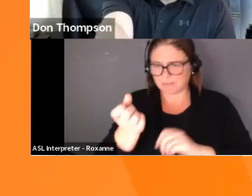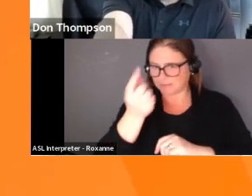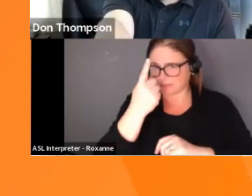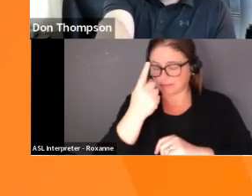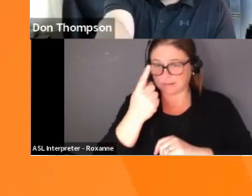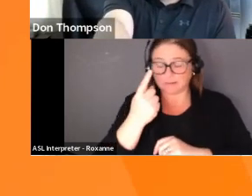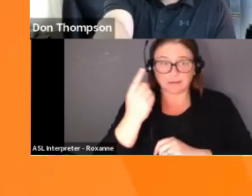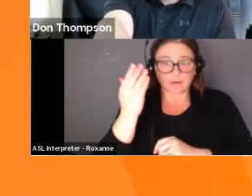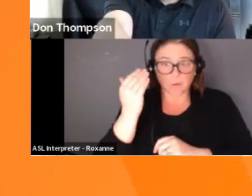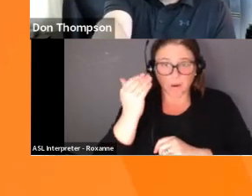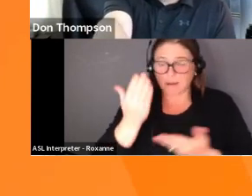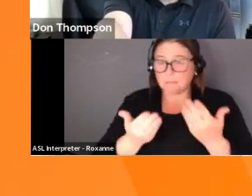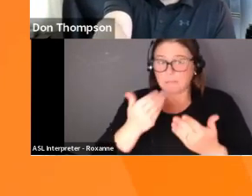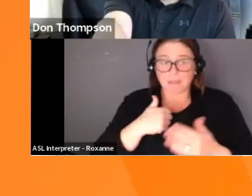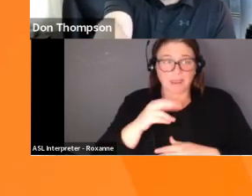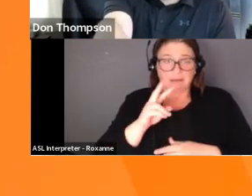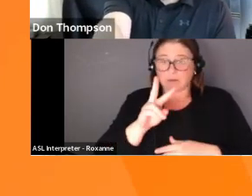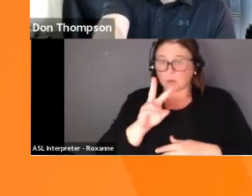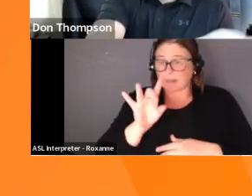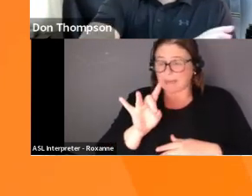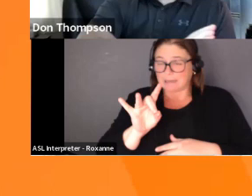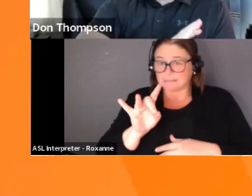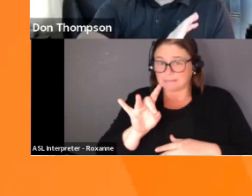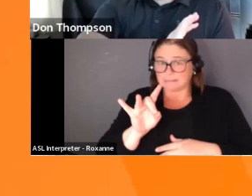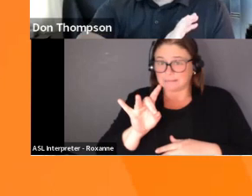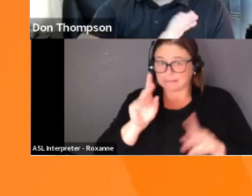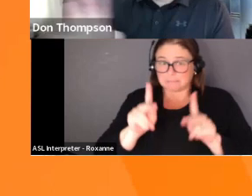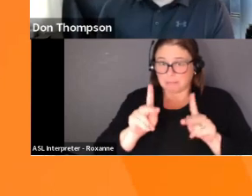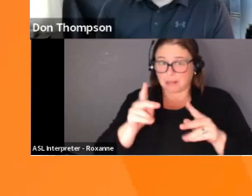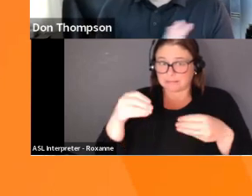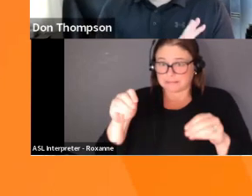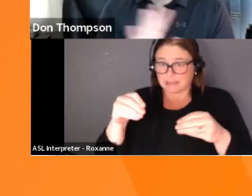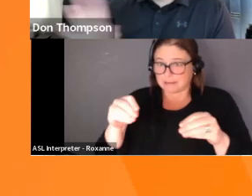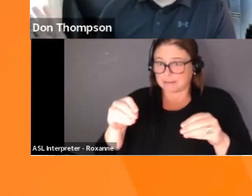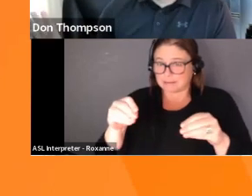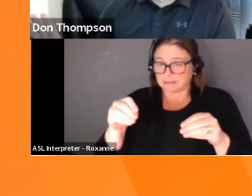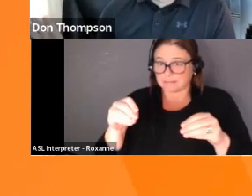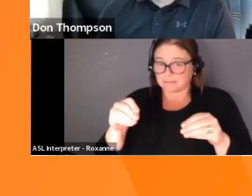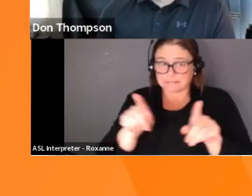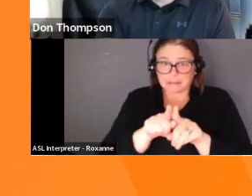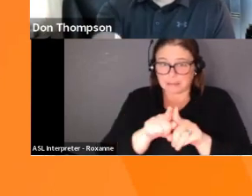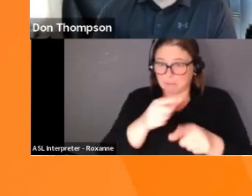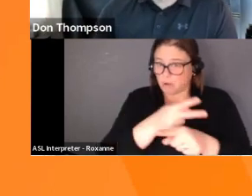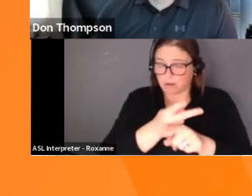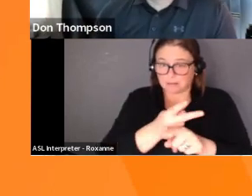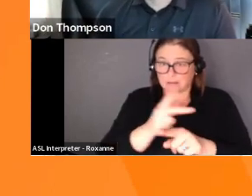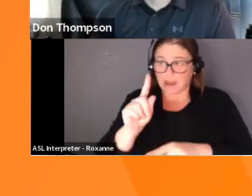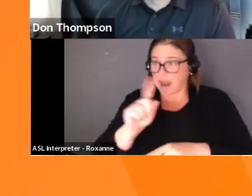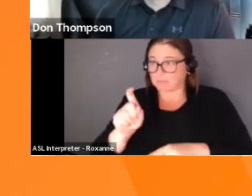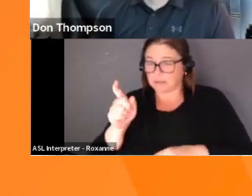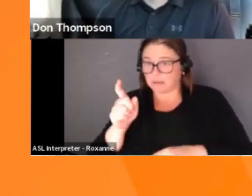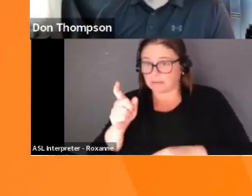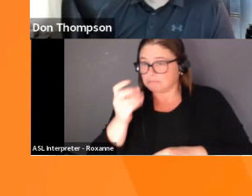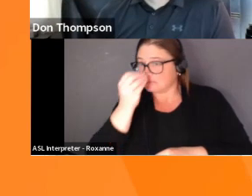have 28 resellers of this product, and Amazon does not care if one of them is selling the